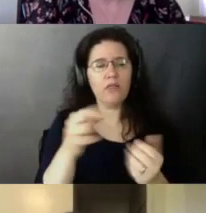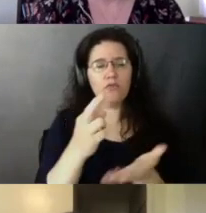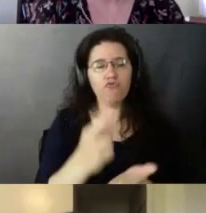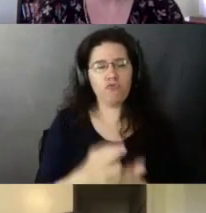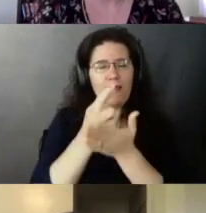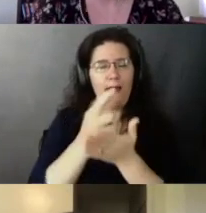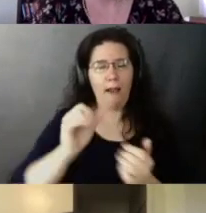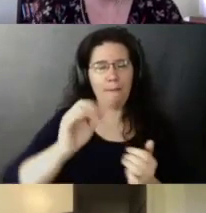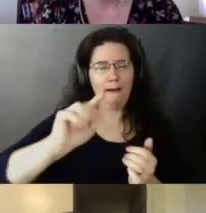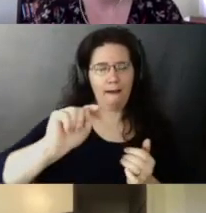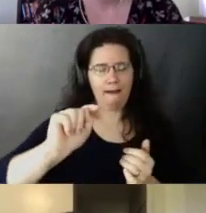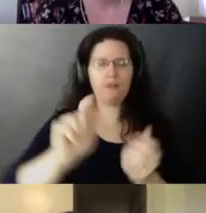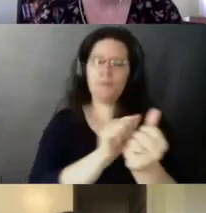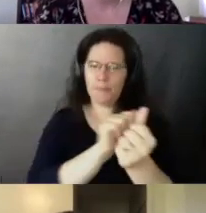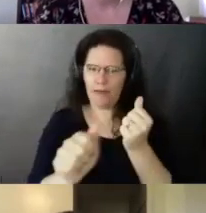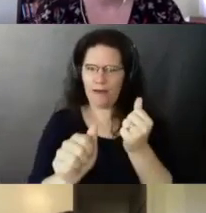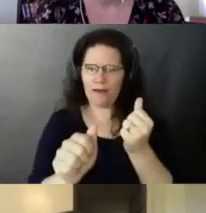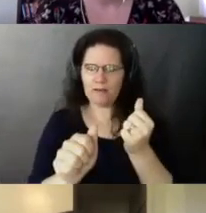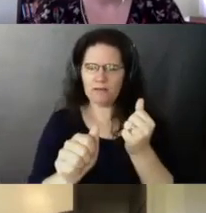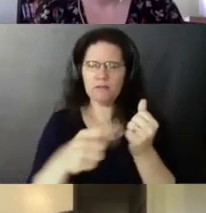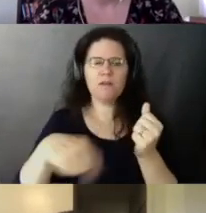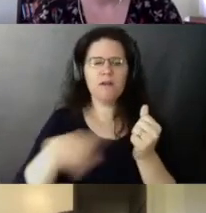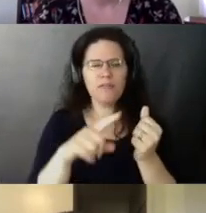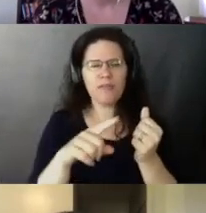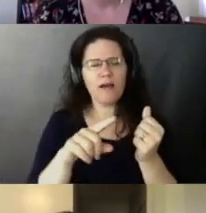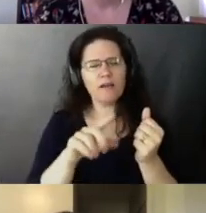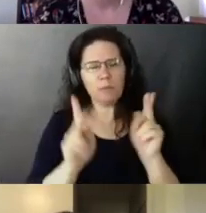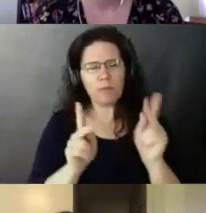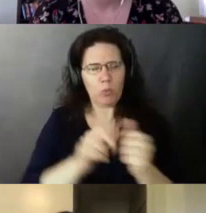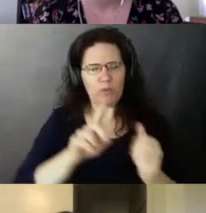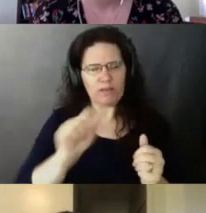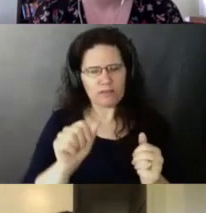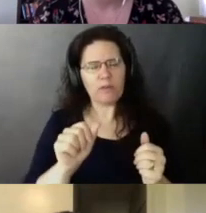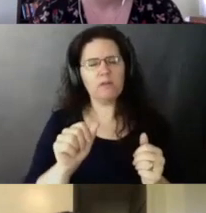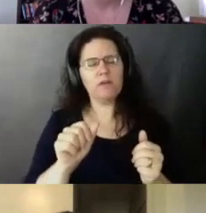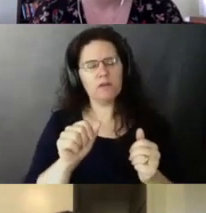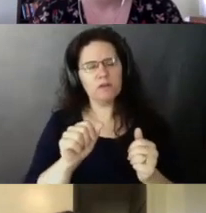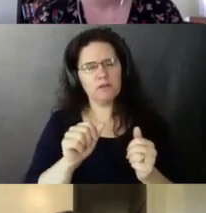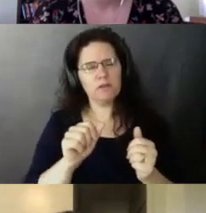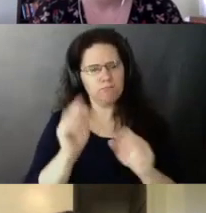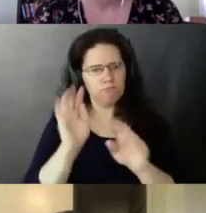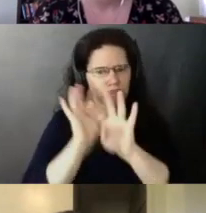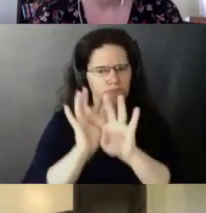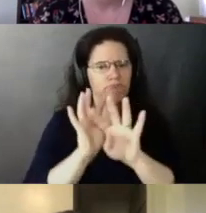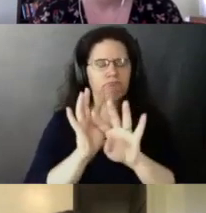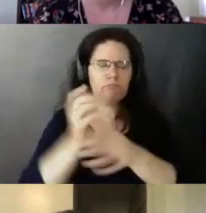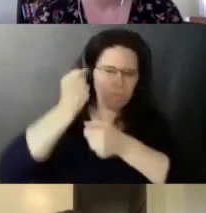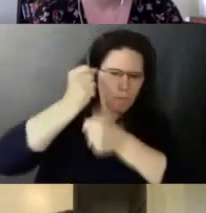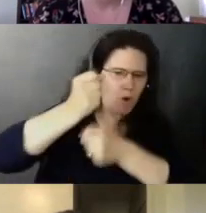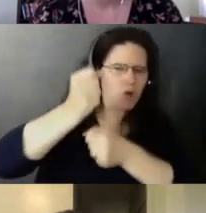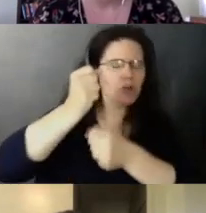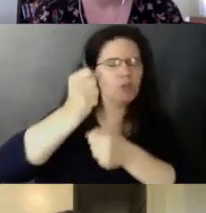disability advocates lobbied and marched to include language so that people